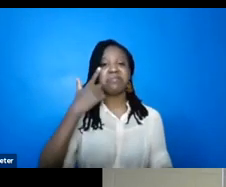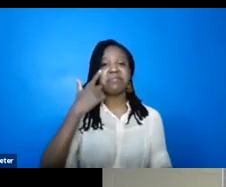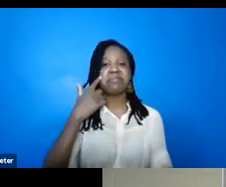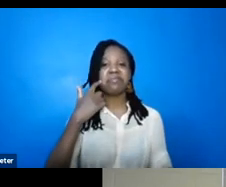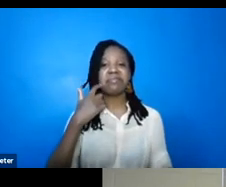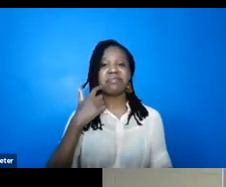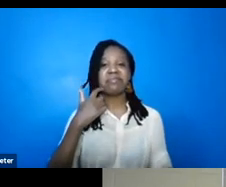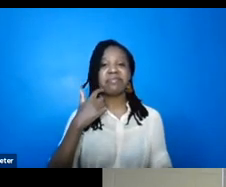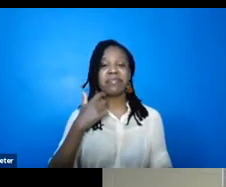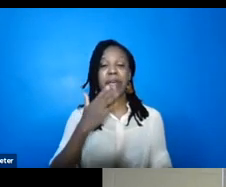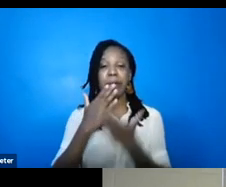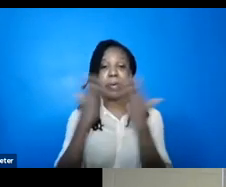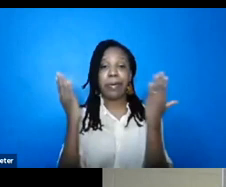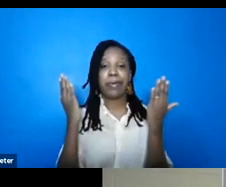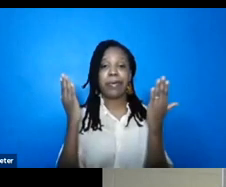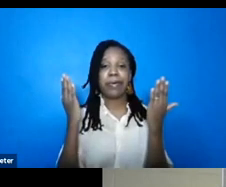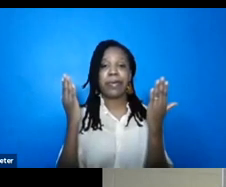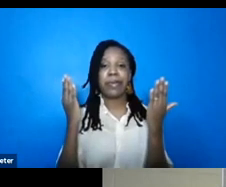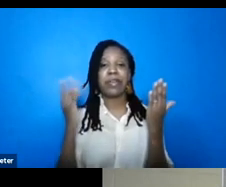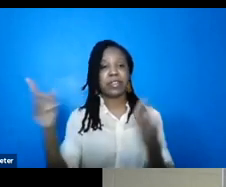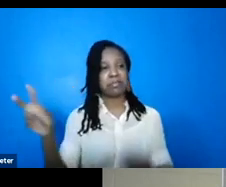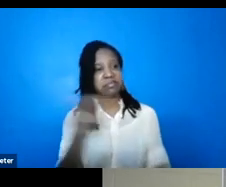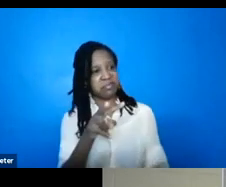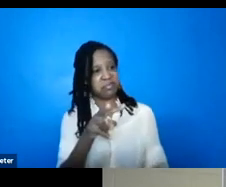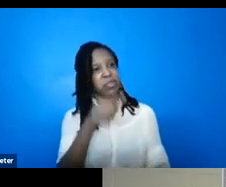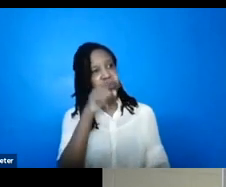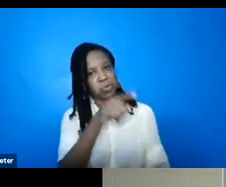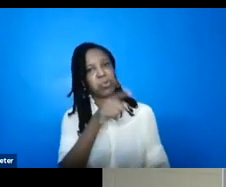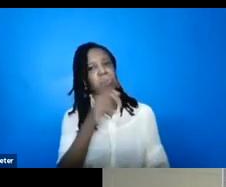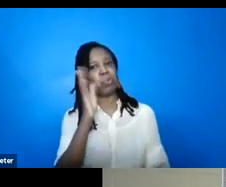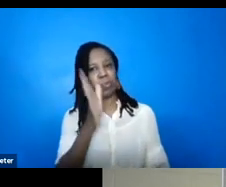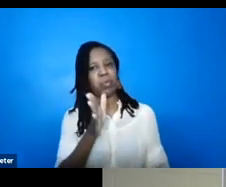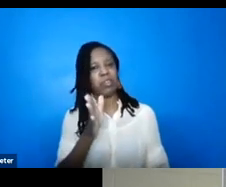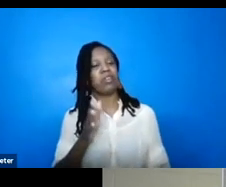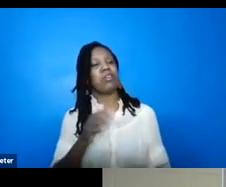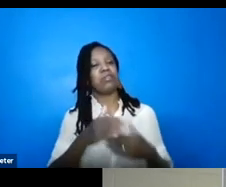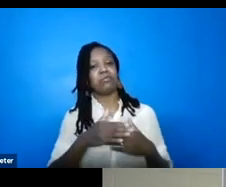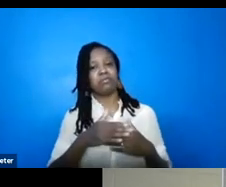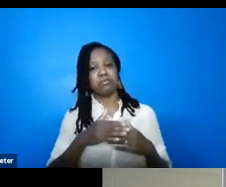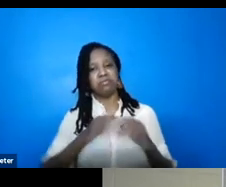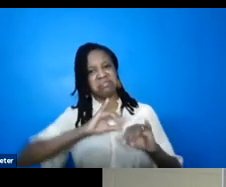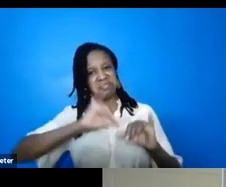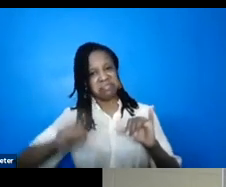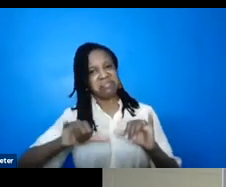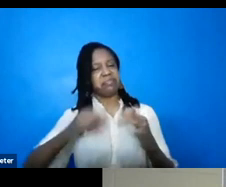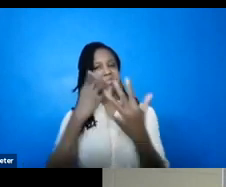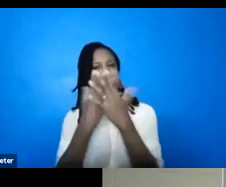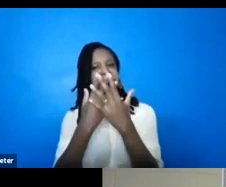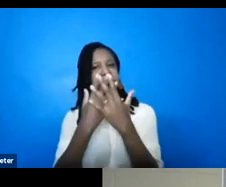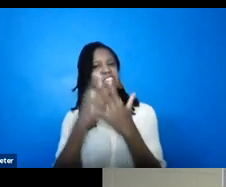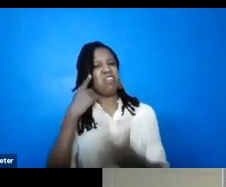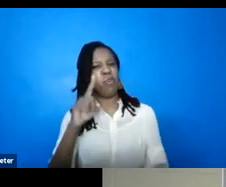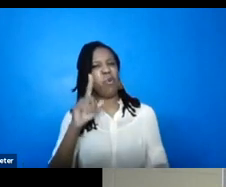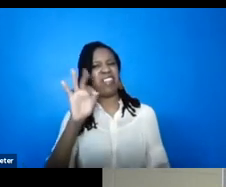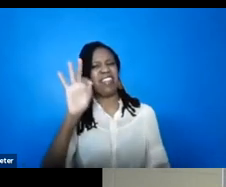shed a tear. Most people who are sentenced to life, saying that you're going to be sentenced to the Department of Correction at the age of 19 for life, most people will pass